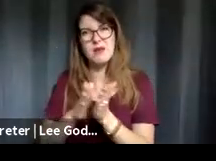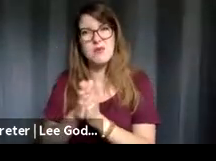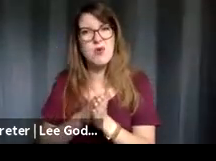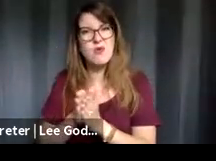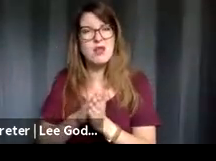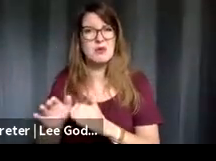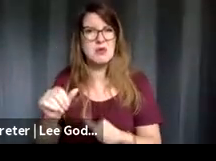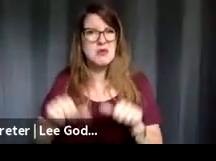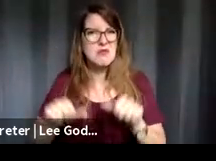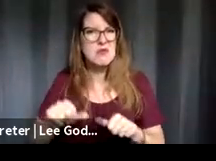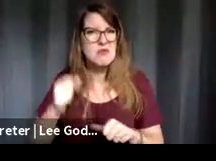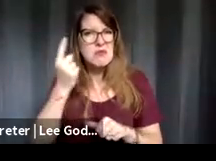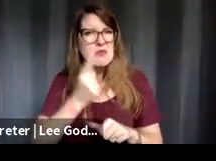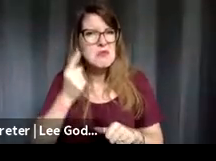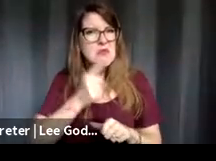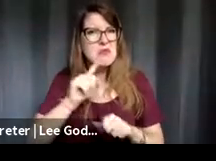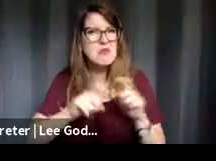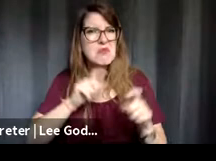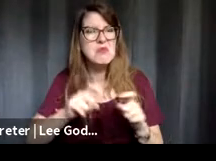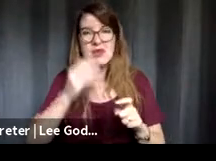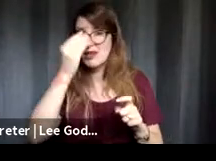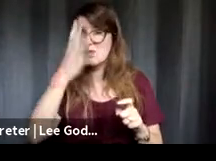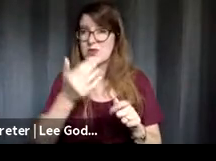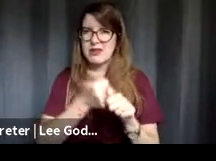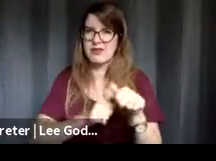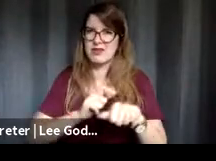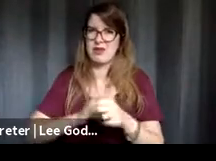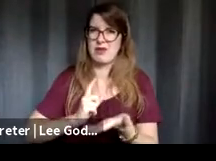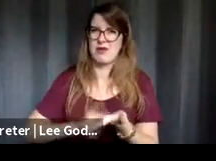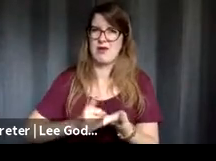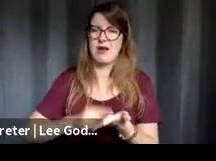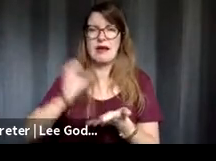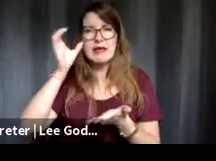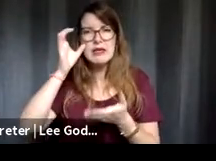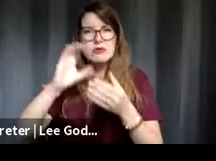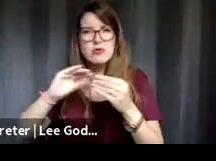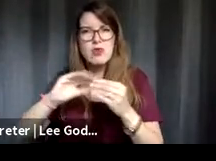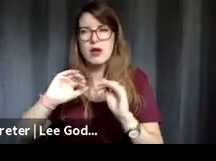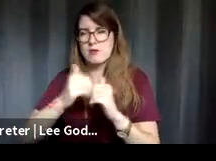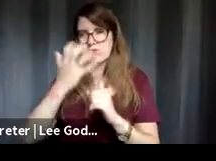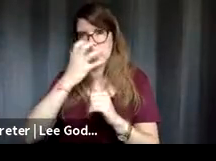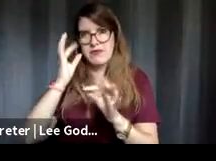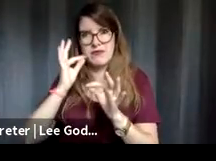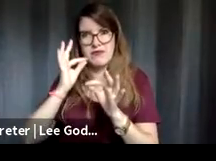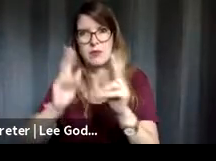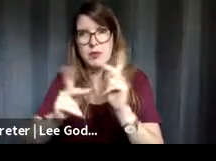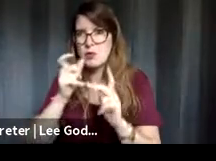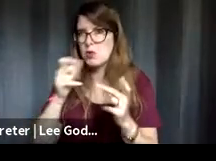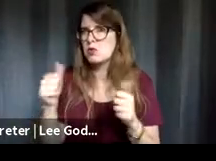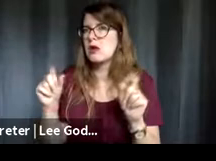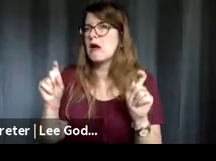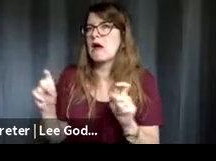questioned and all this, talking about this. I said, you know, every time I talk about it, I hear stories of how faithful God's been and people who have tested